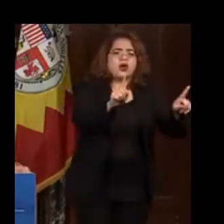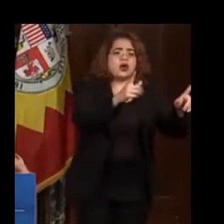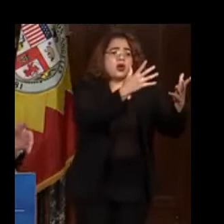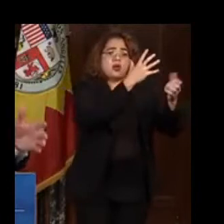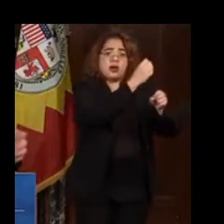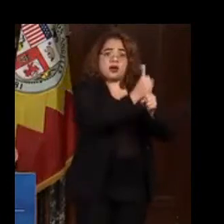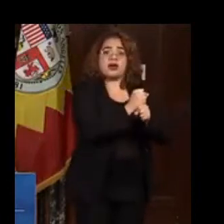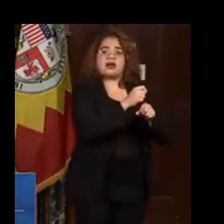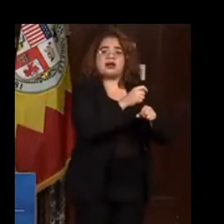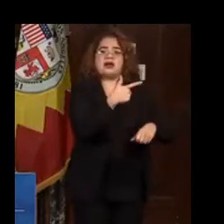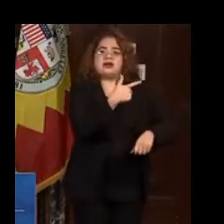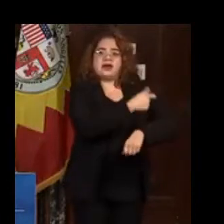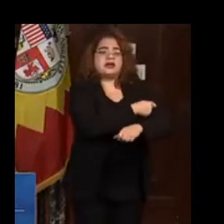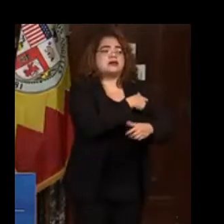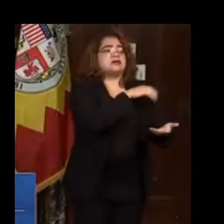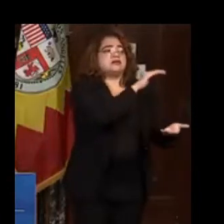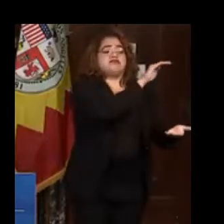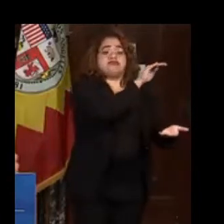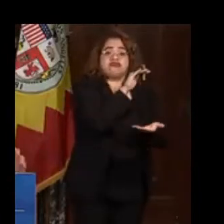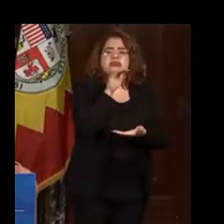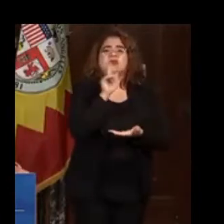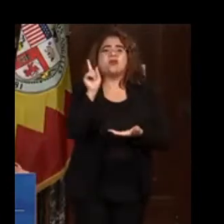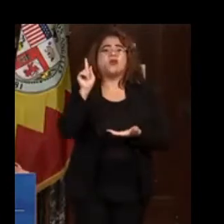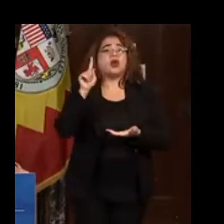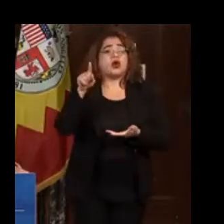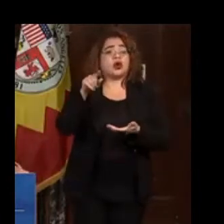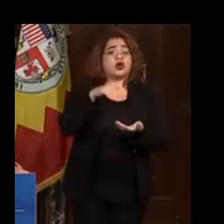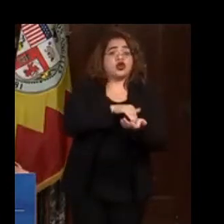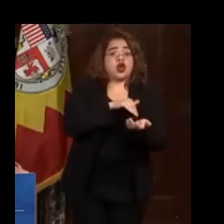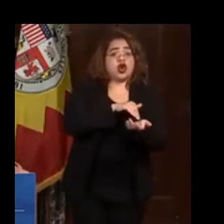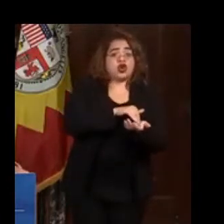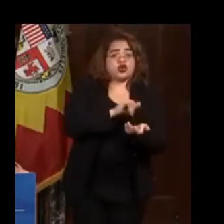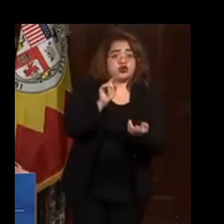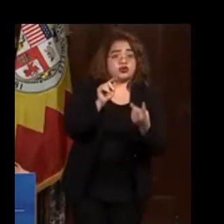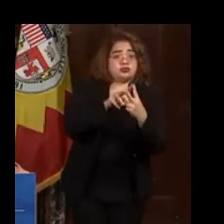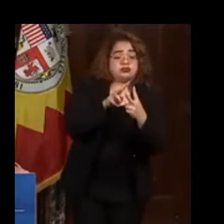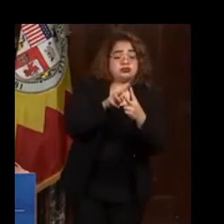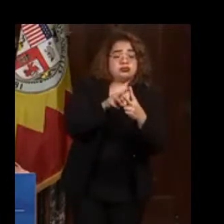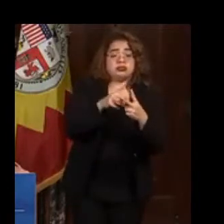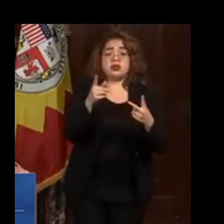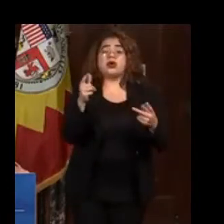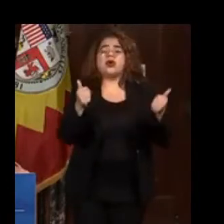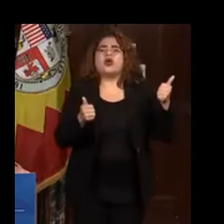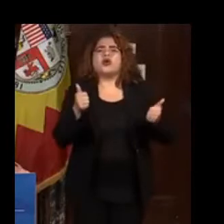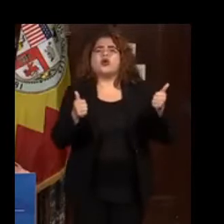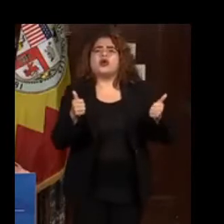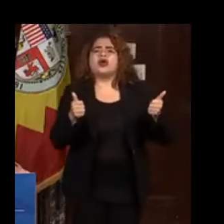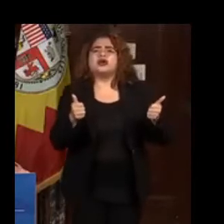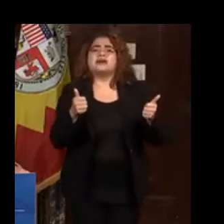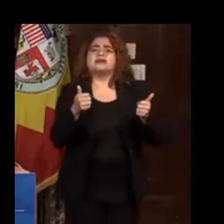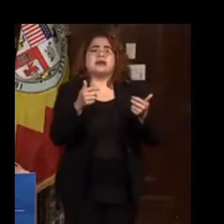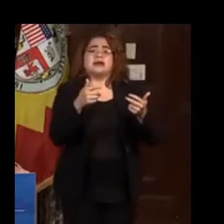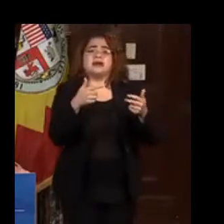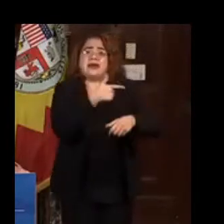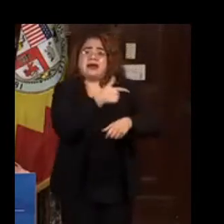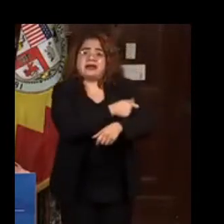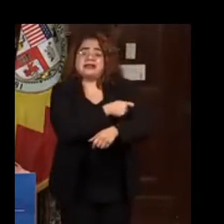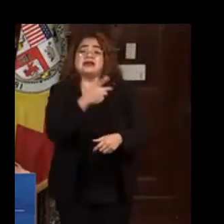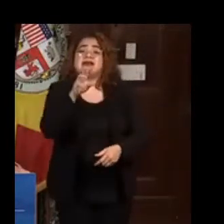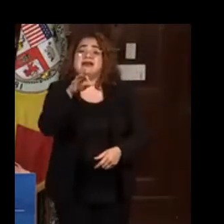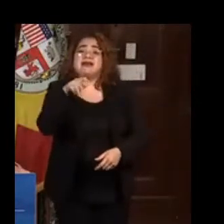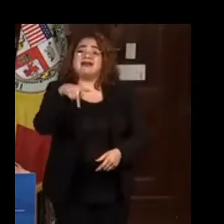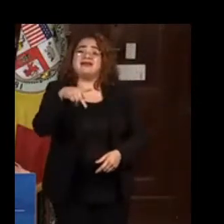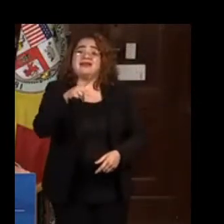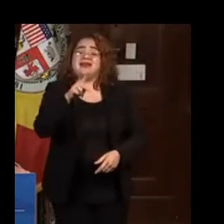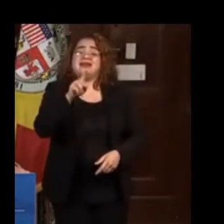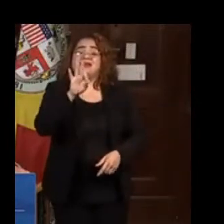who can't get them from a medical provider or want to do it quickly. We need to think about if it's the Pfizer vaccine, it has to be done twice and it has to